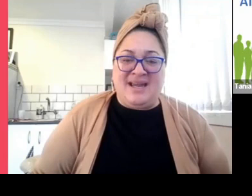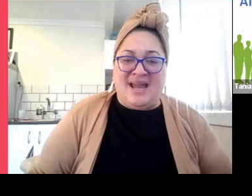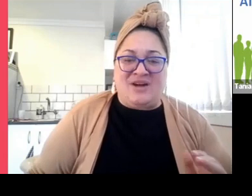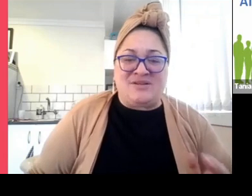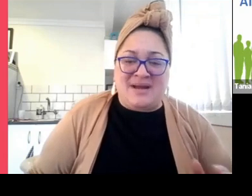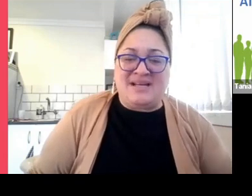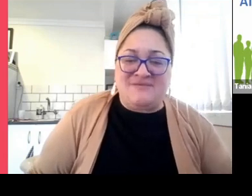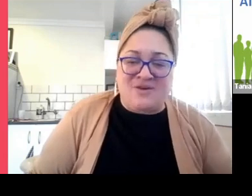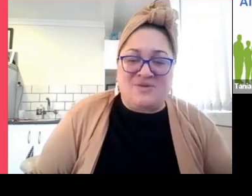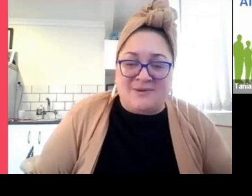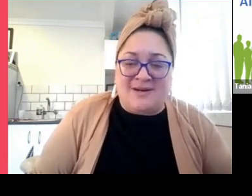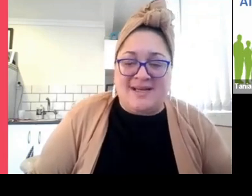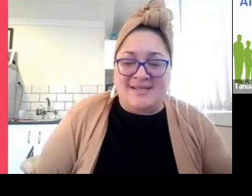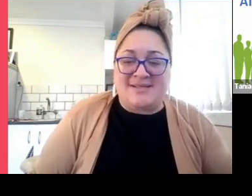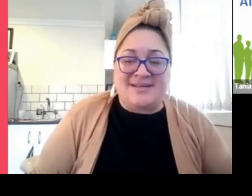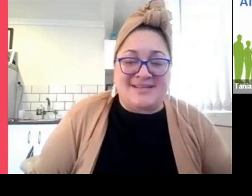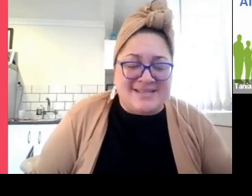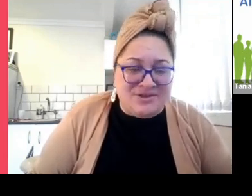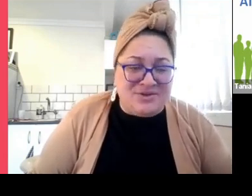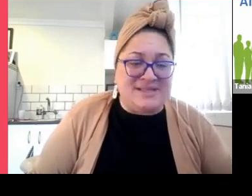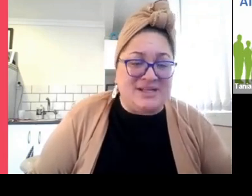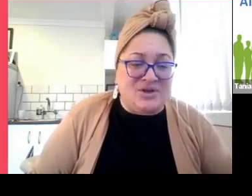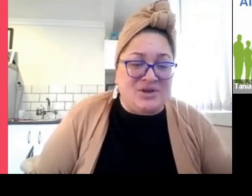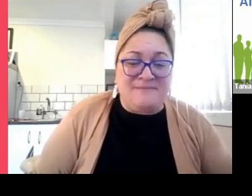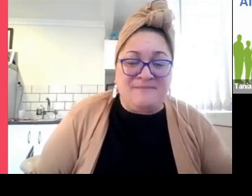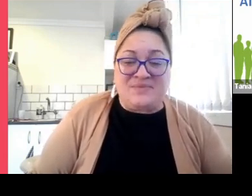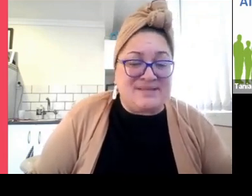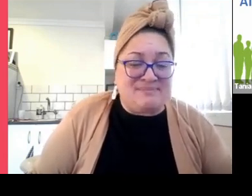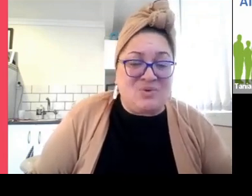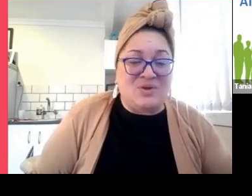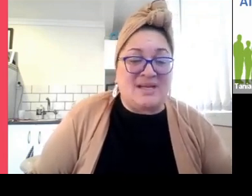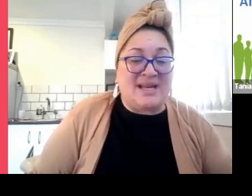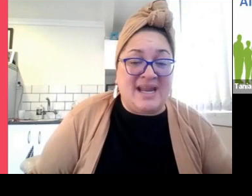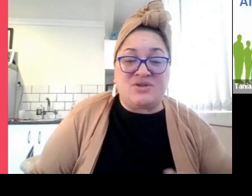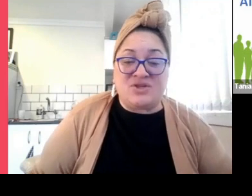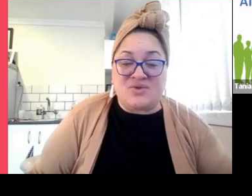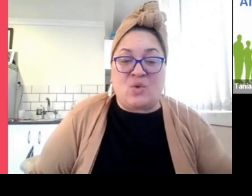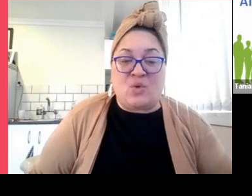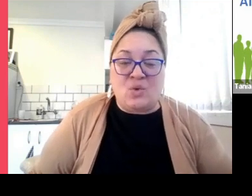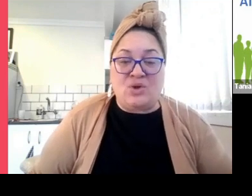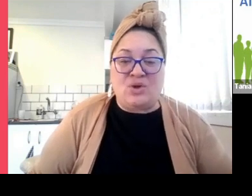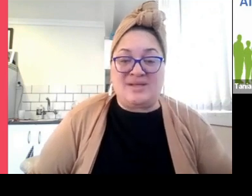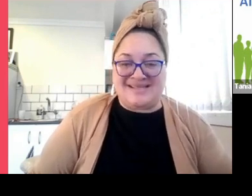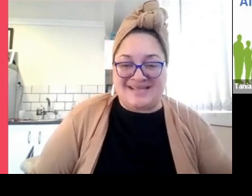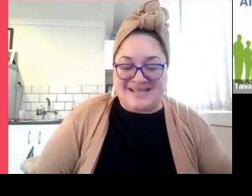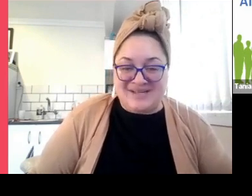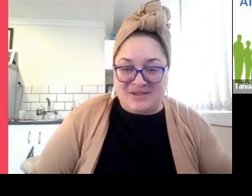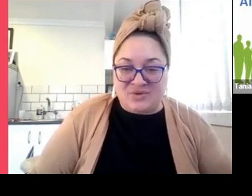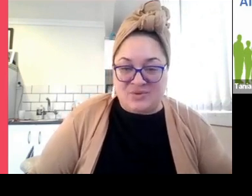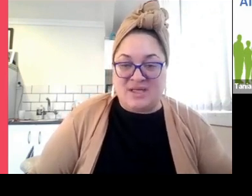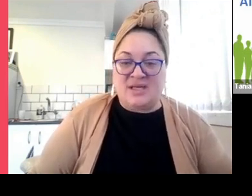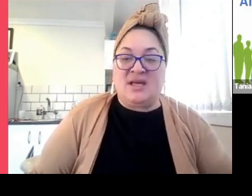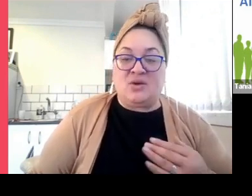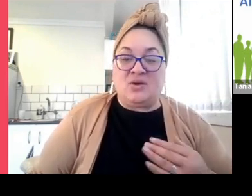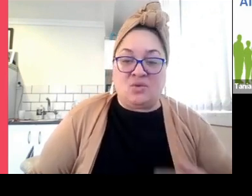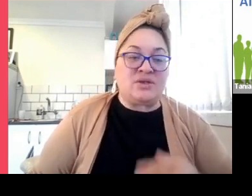fearless. Our demanding roles require us to continuously learn, support, and now to treat all learners as